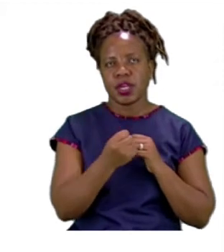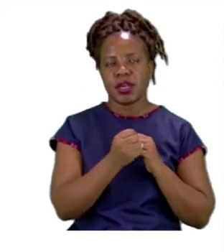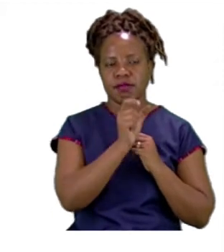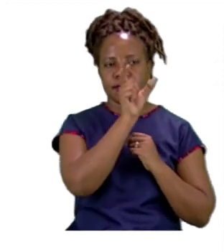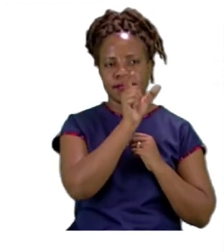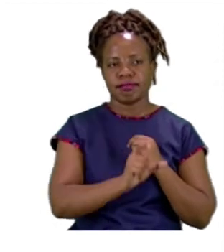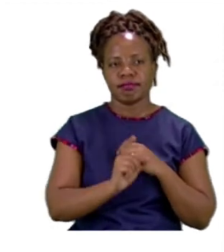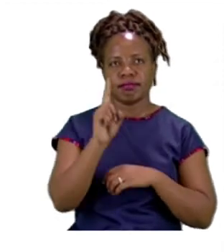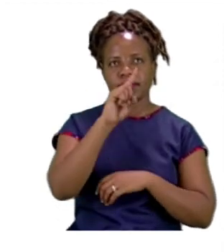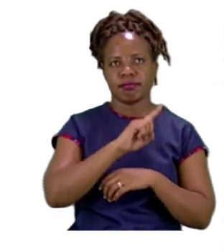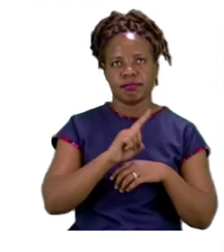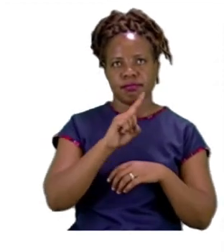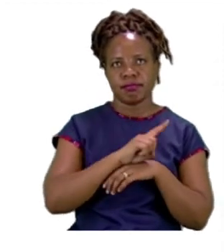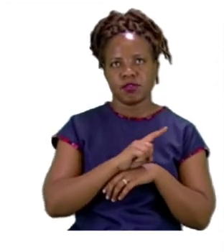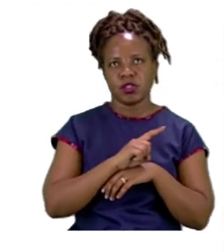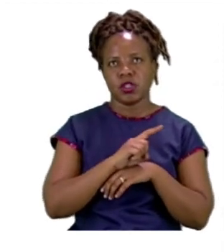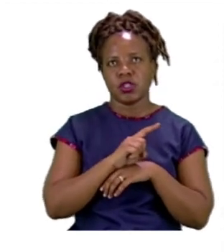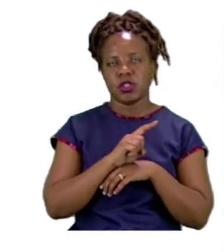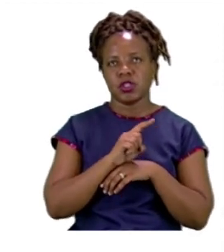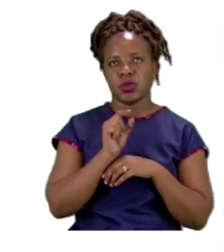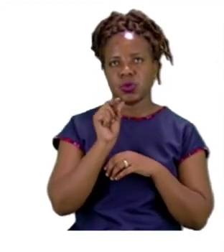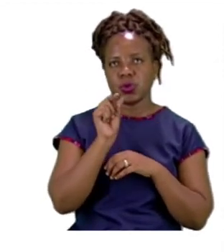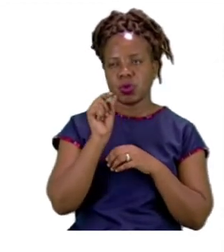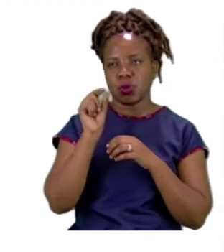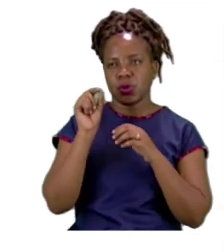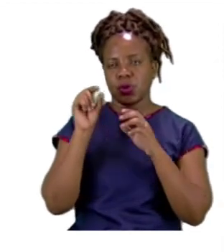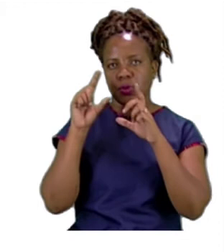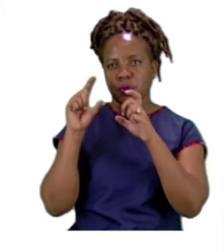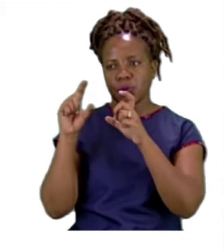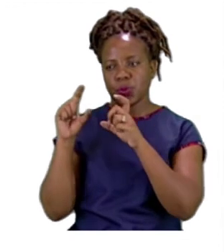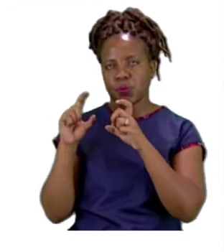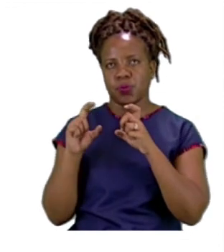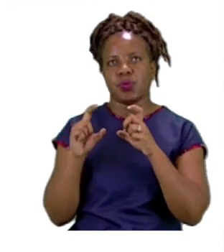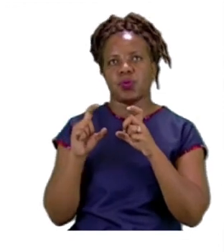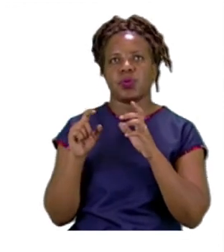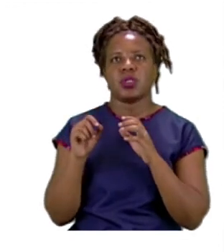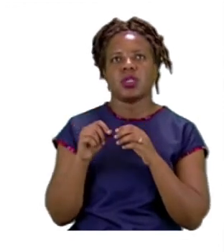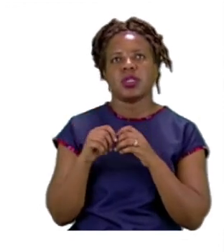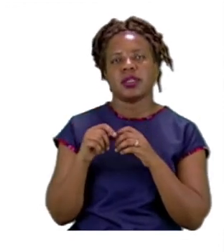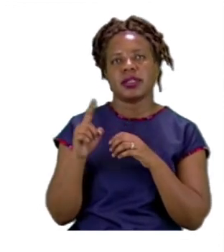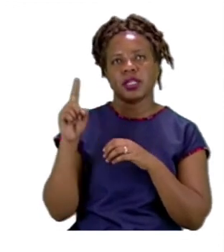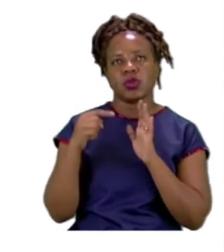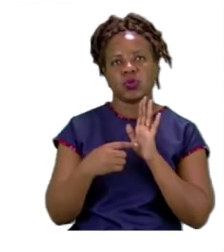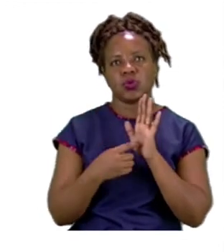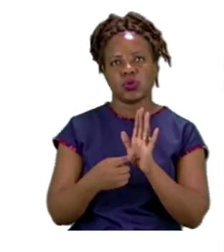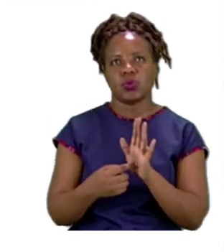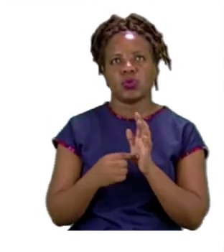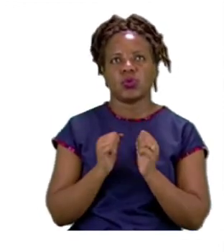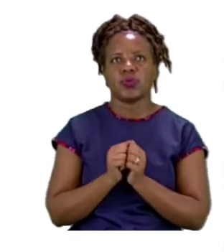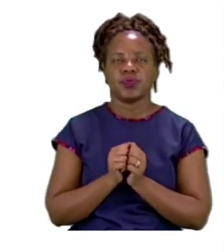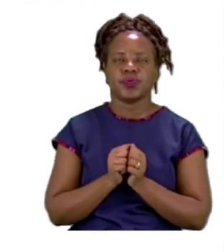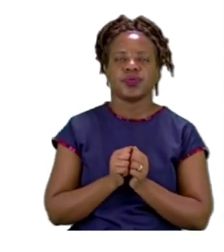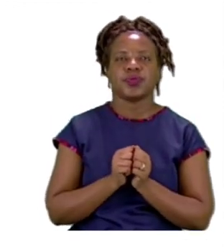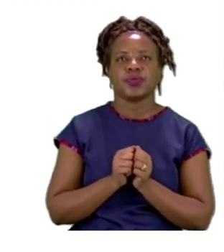pies. We are also given a very important piece of information which says that each